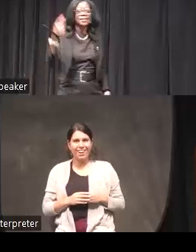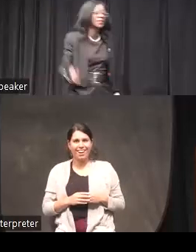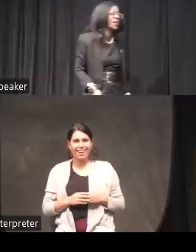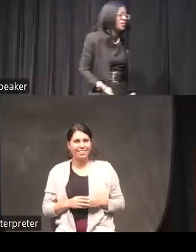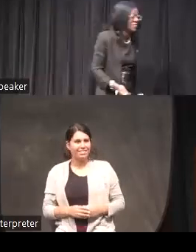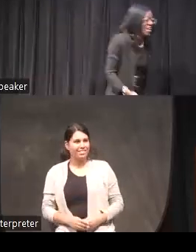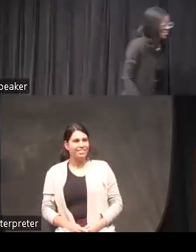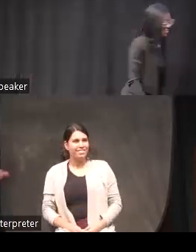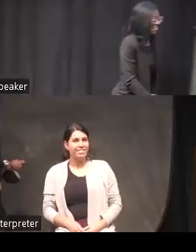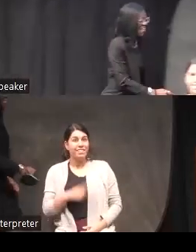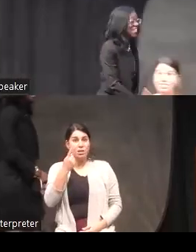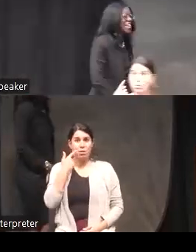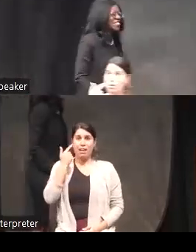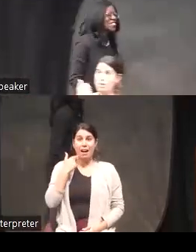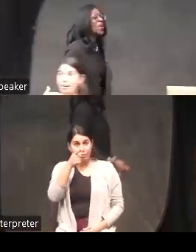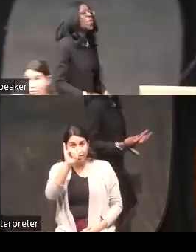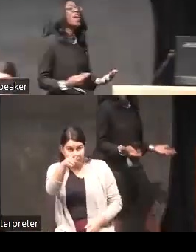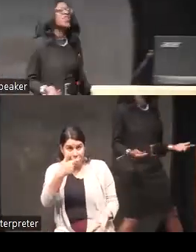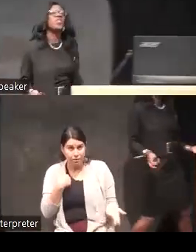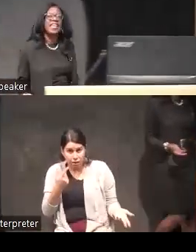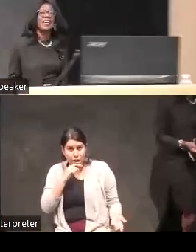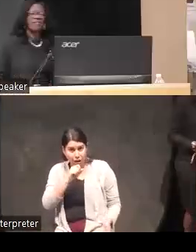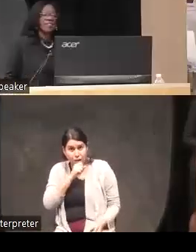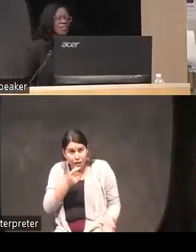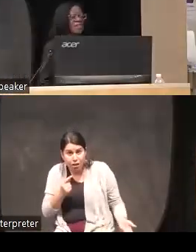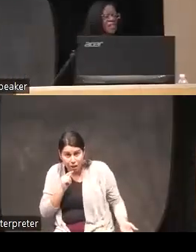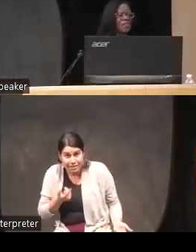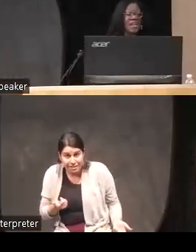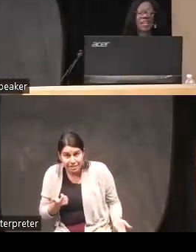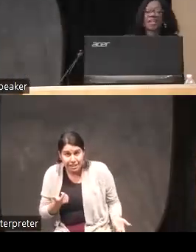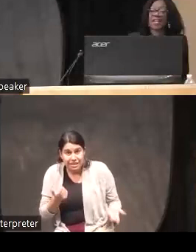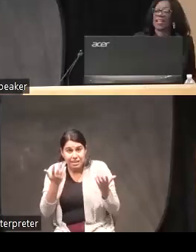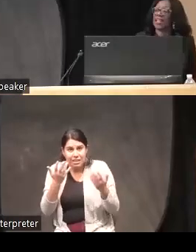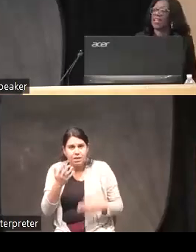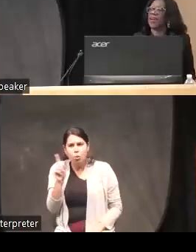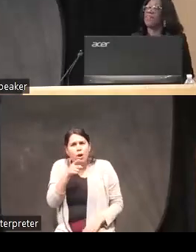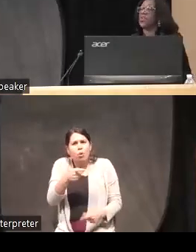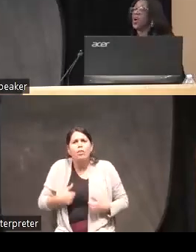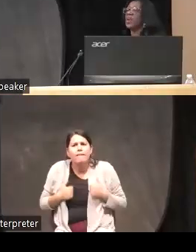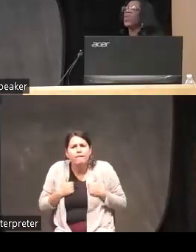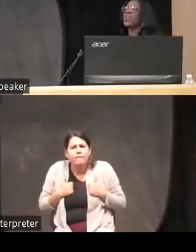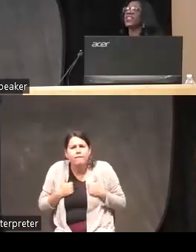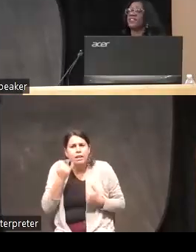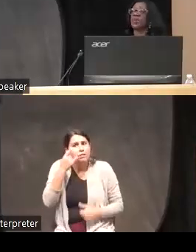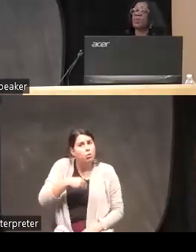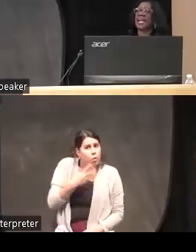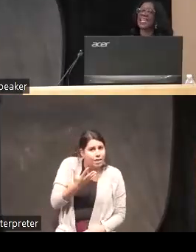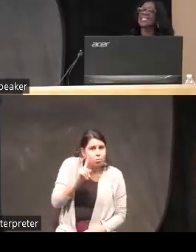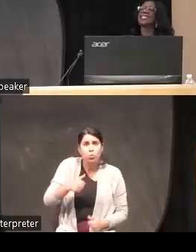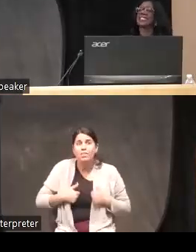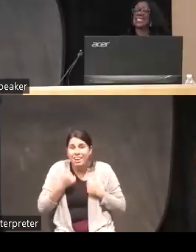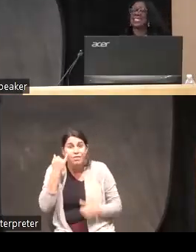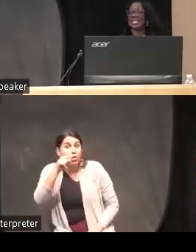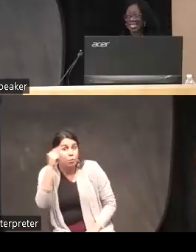Yeah, that's the right reaction, exactly. So where you live, right, if you're white, and where you live if you're Black